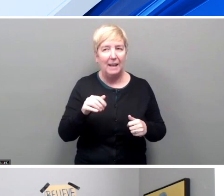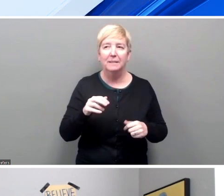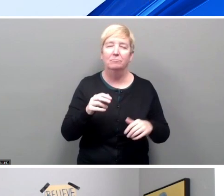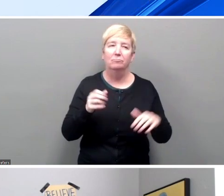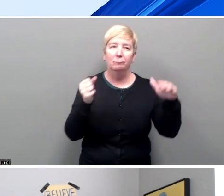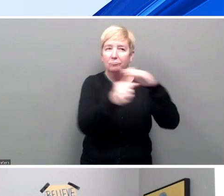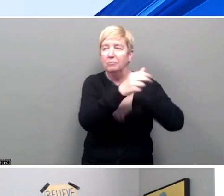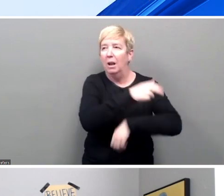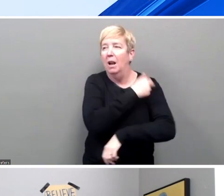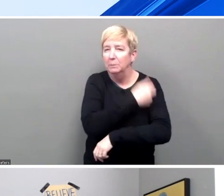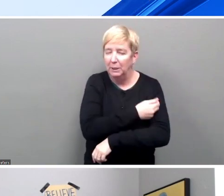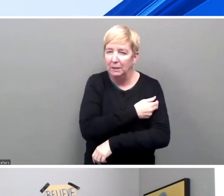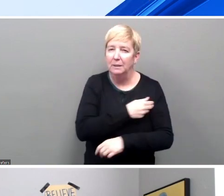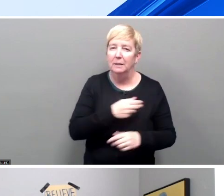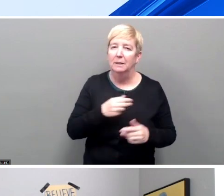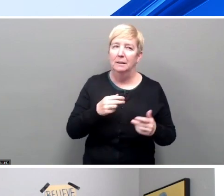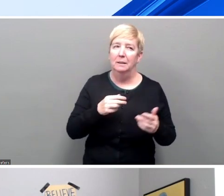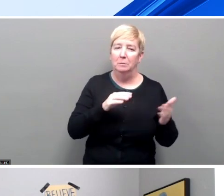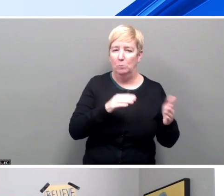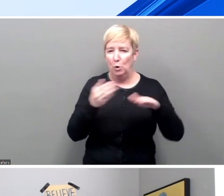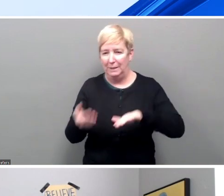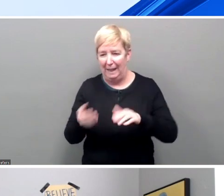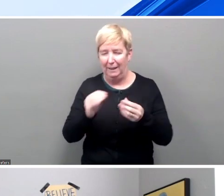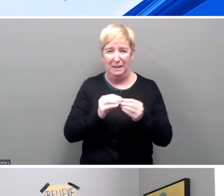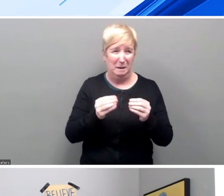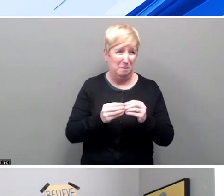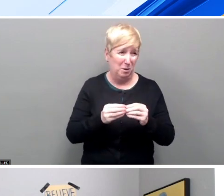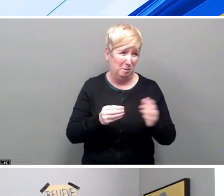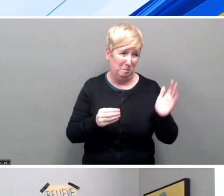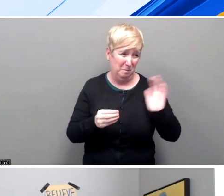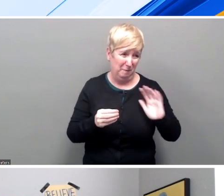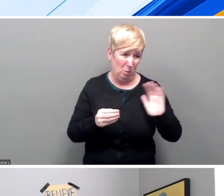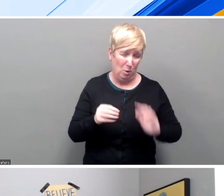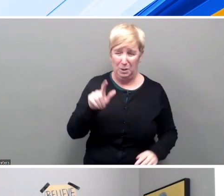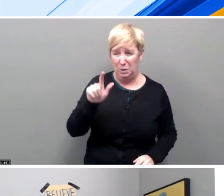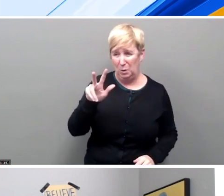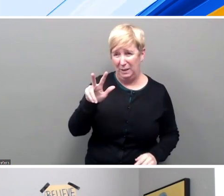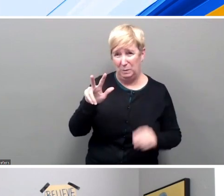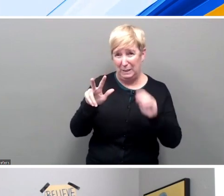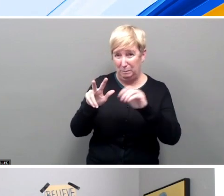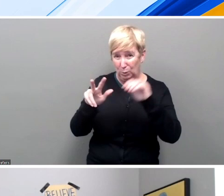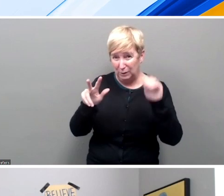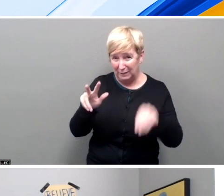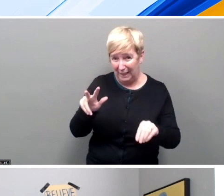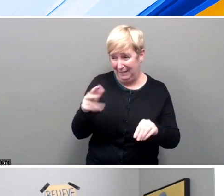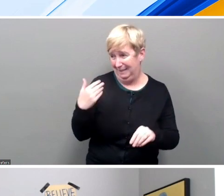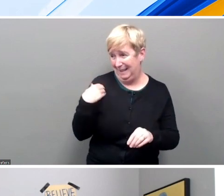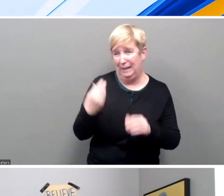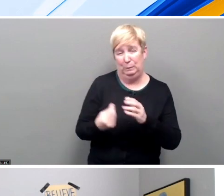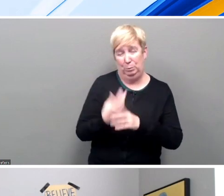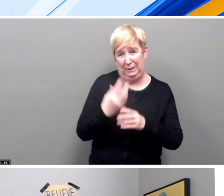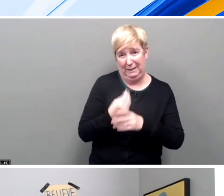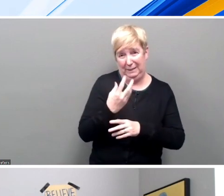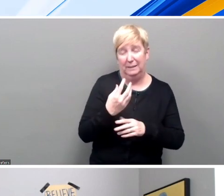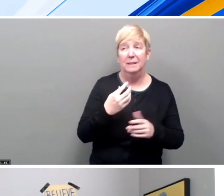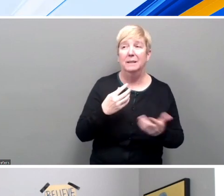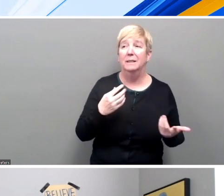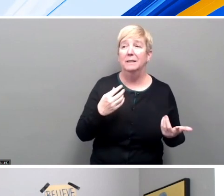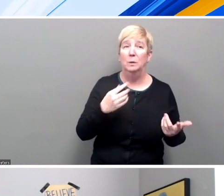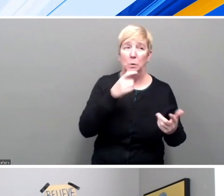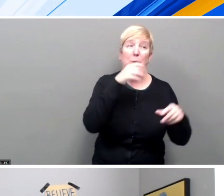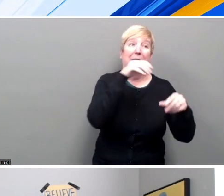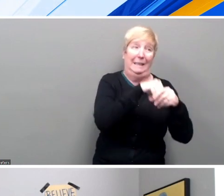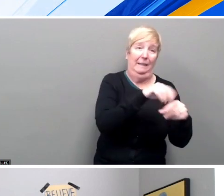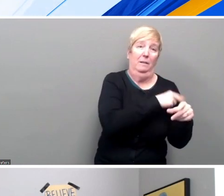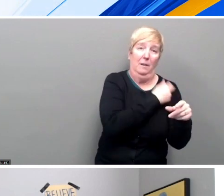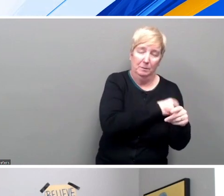hospitalization, hospital mortality rate was as high as 23%, I think, in the spring. Last I checked, I didn't